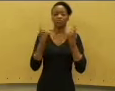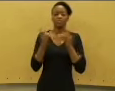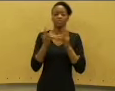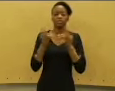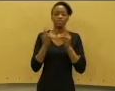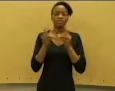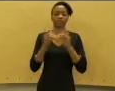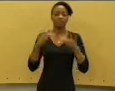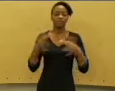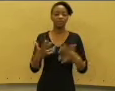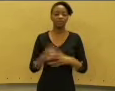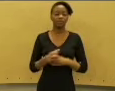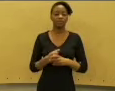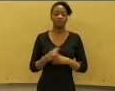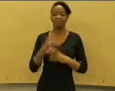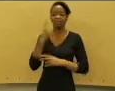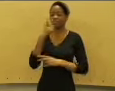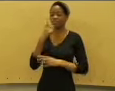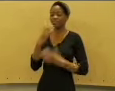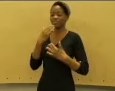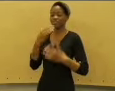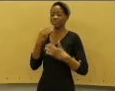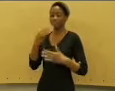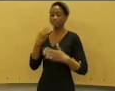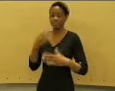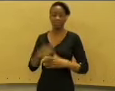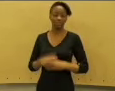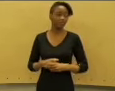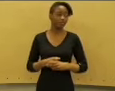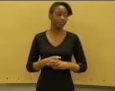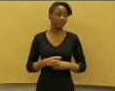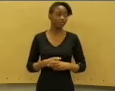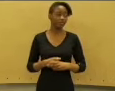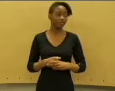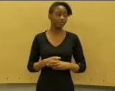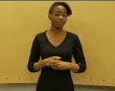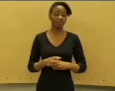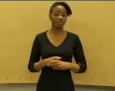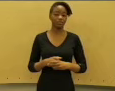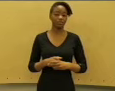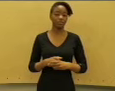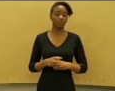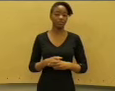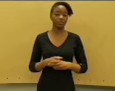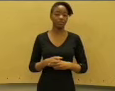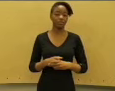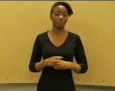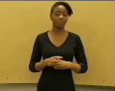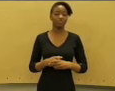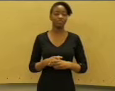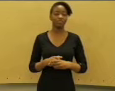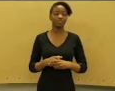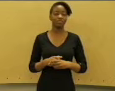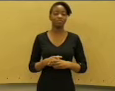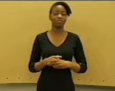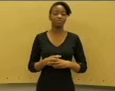I'm on Tinder, I'm on Hinge, I was on Bumble, but I deleted it after like a week. It's a terrible life.